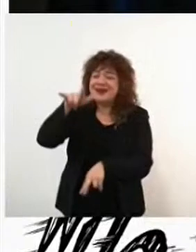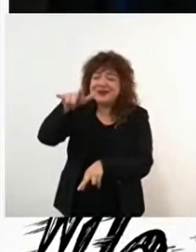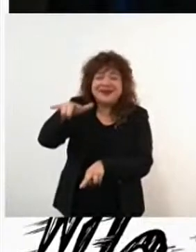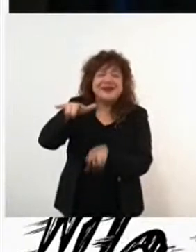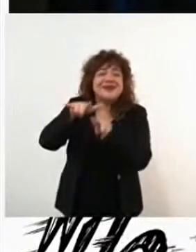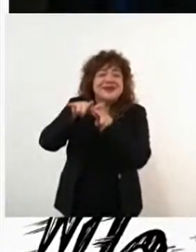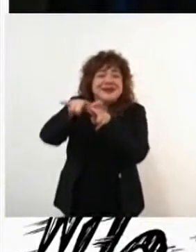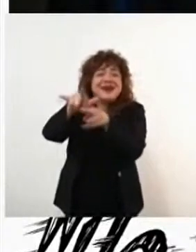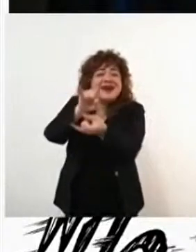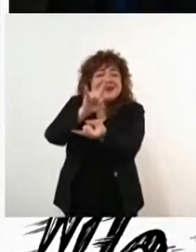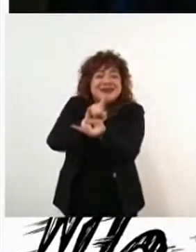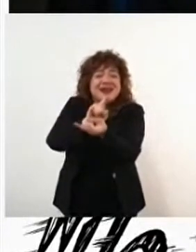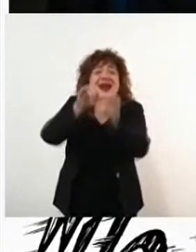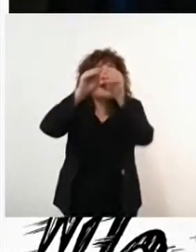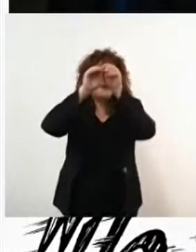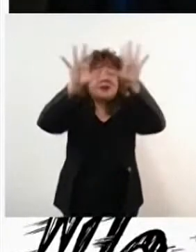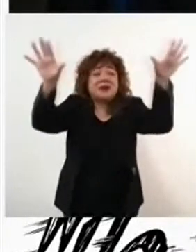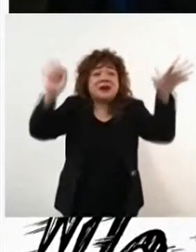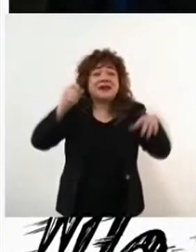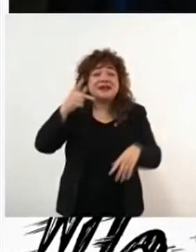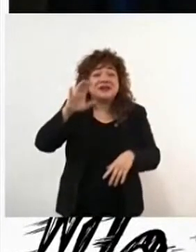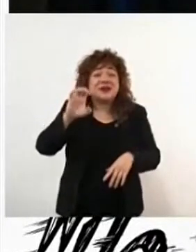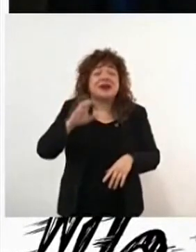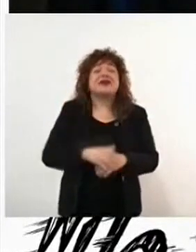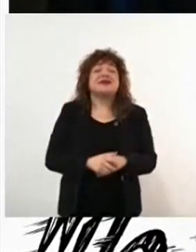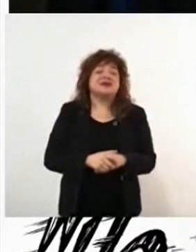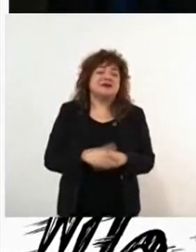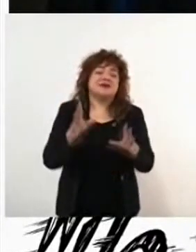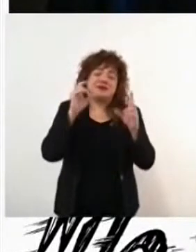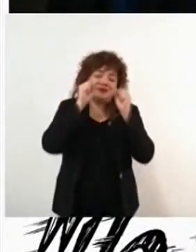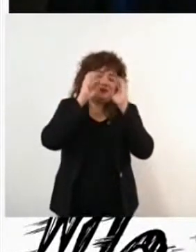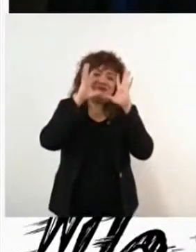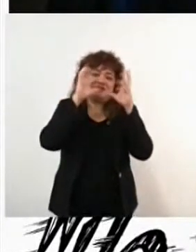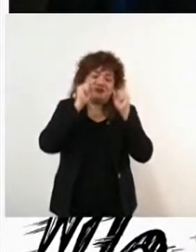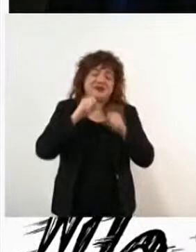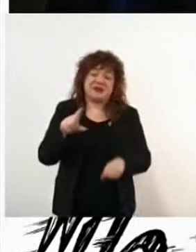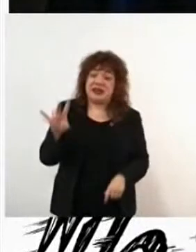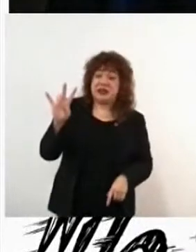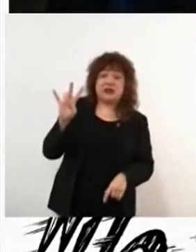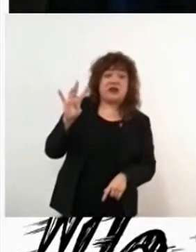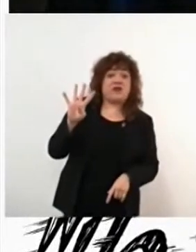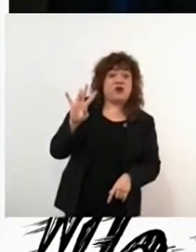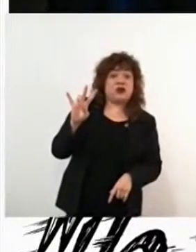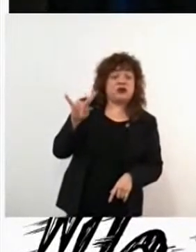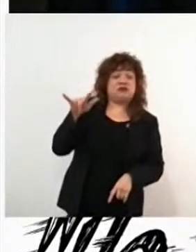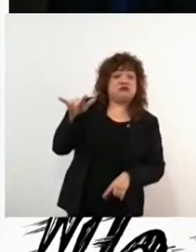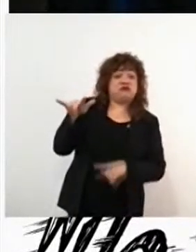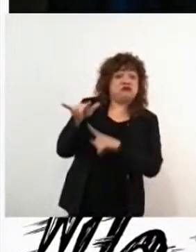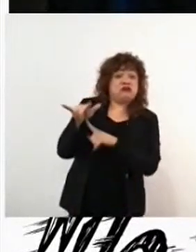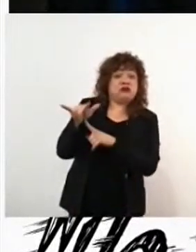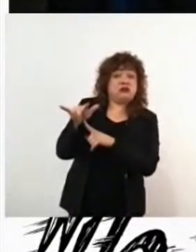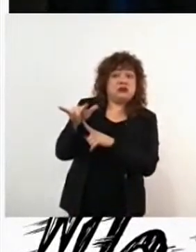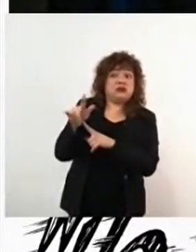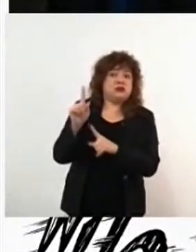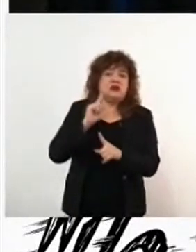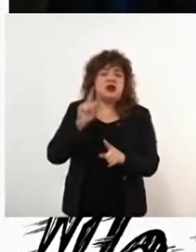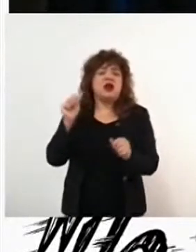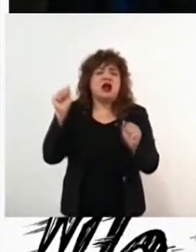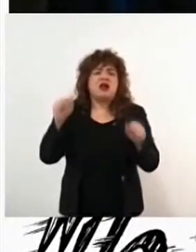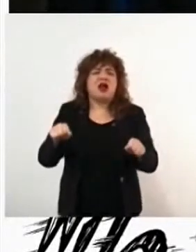places in space. And the tremendous thing about using a 747 is we can put them into, you know, any orbit